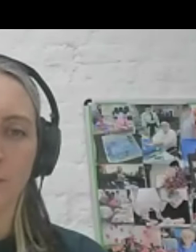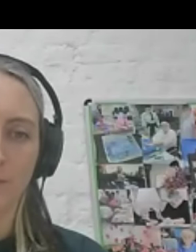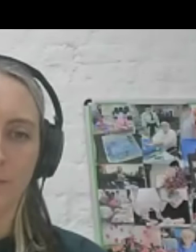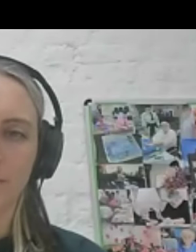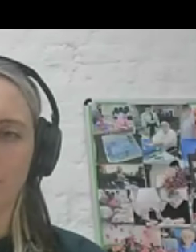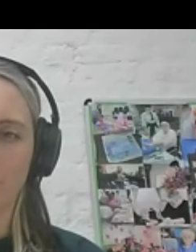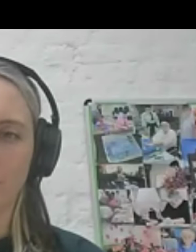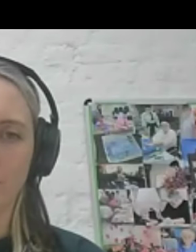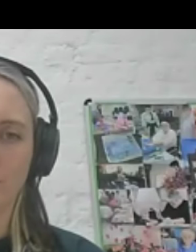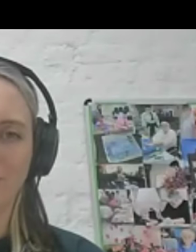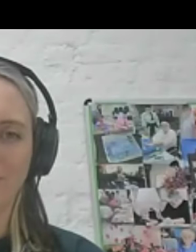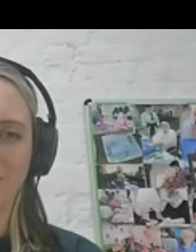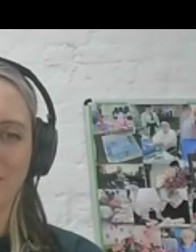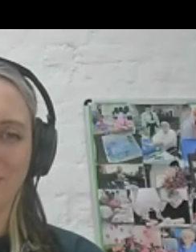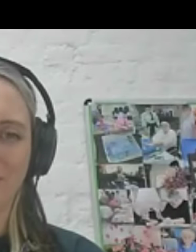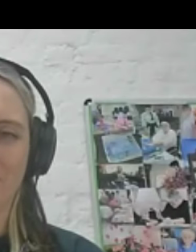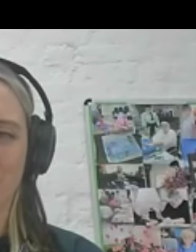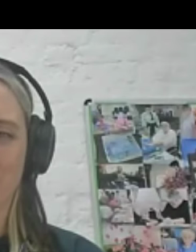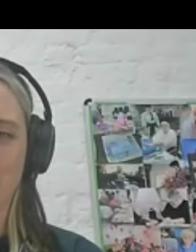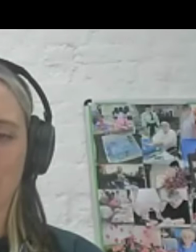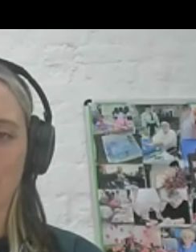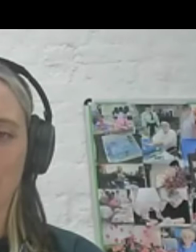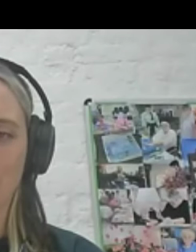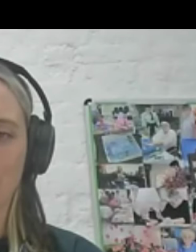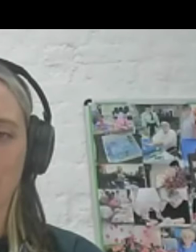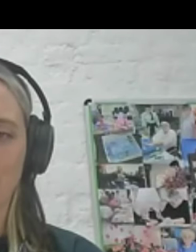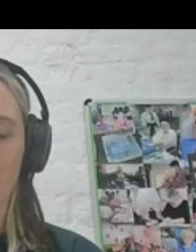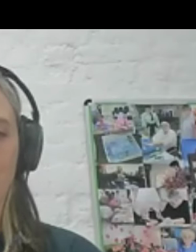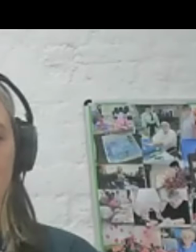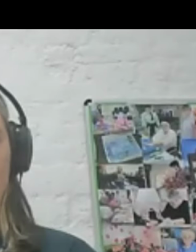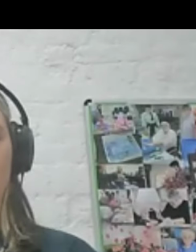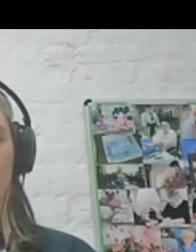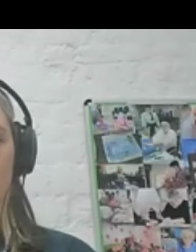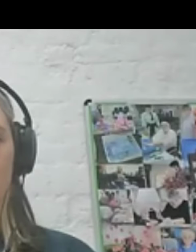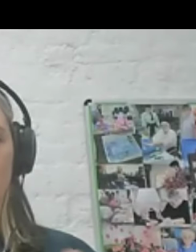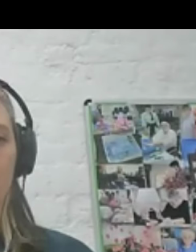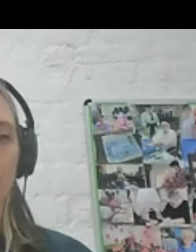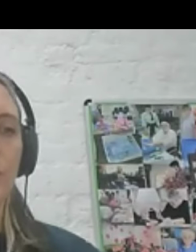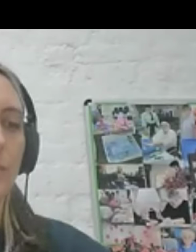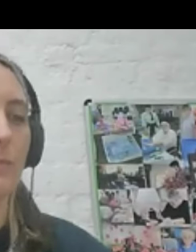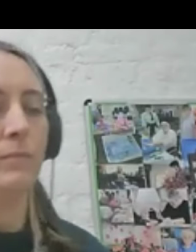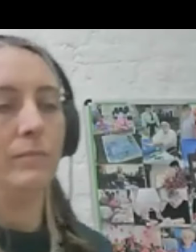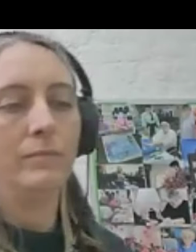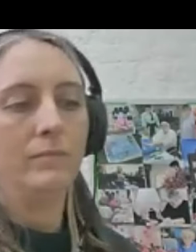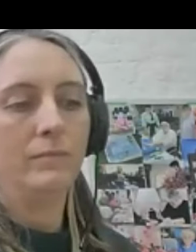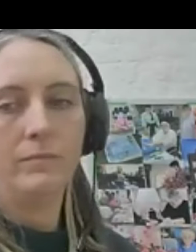Hello, this is your 1 minute warning before we're about to start with our next guest